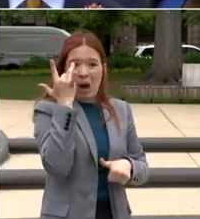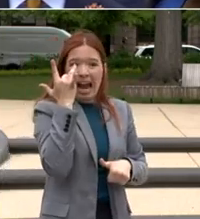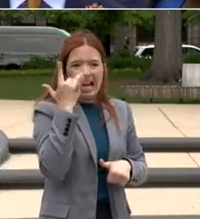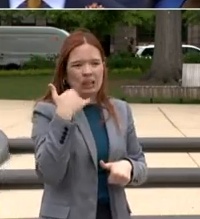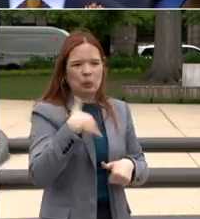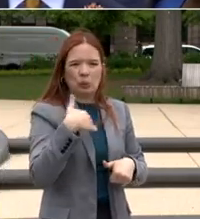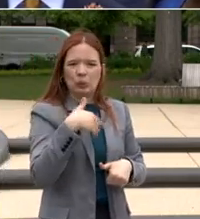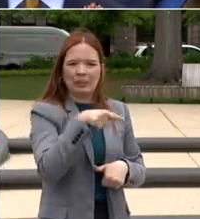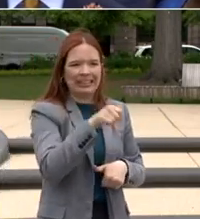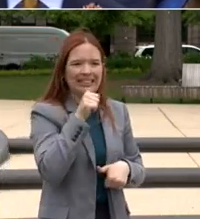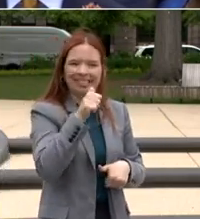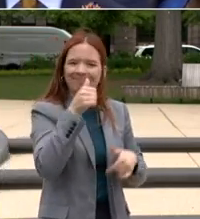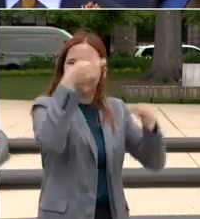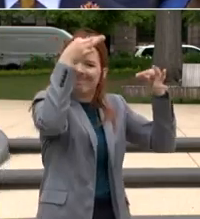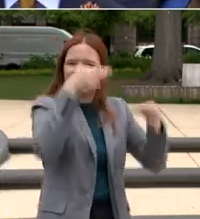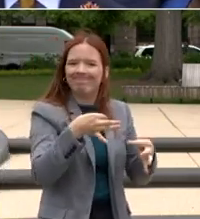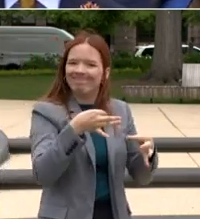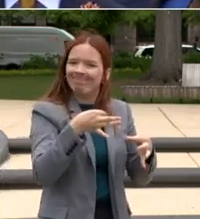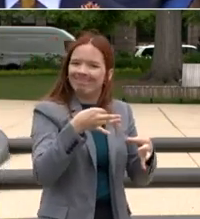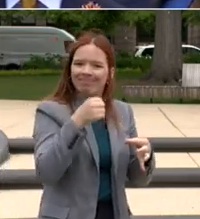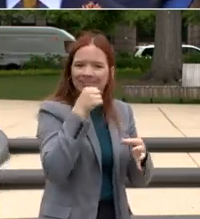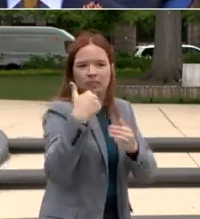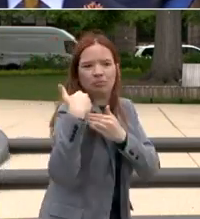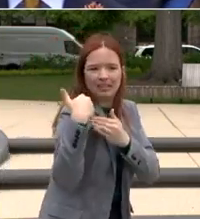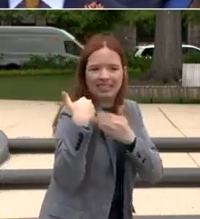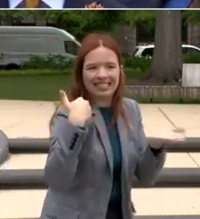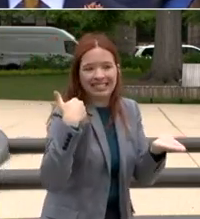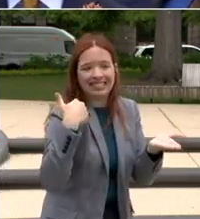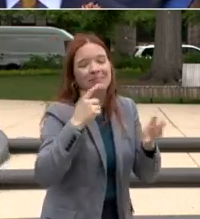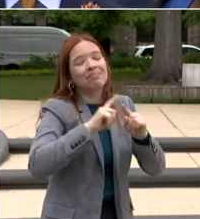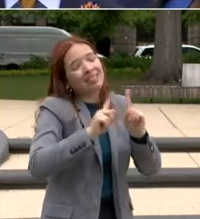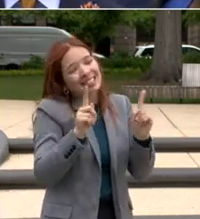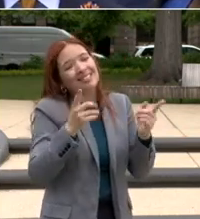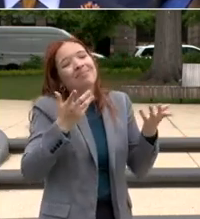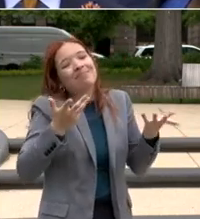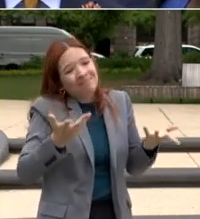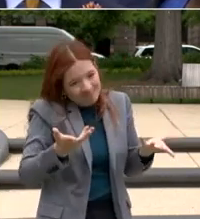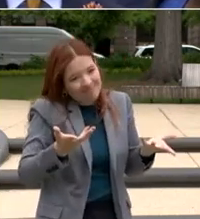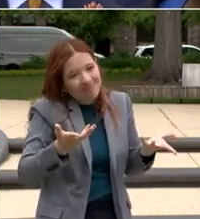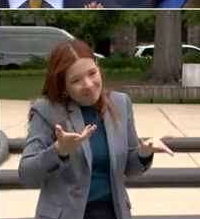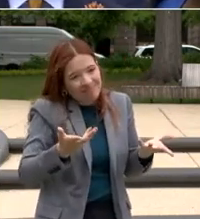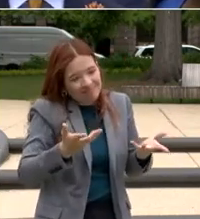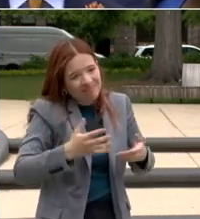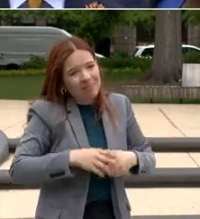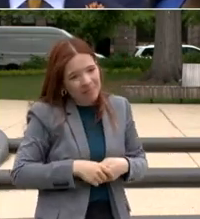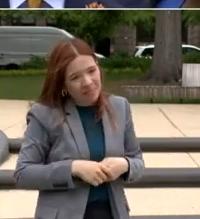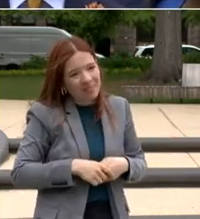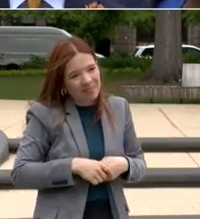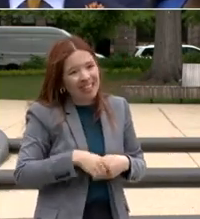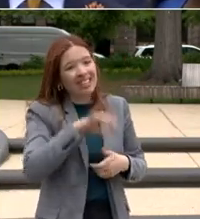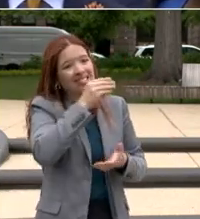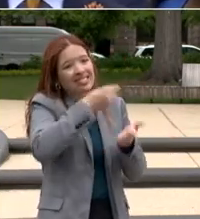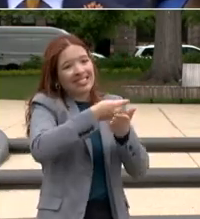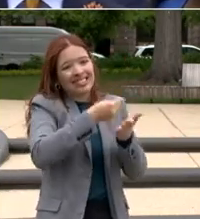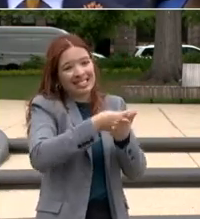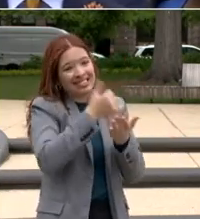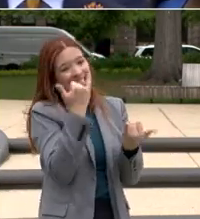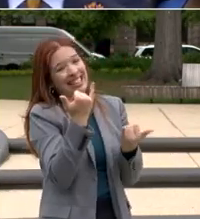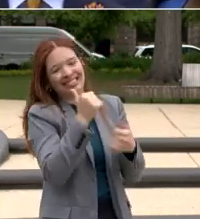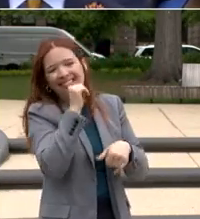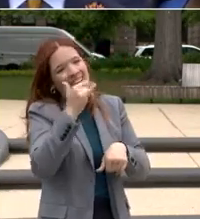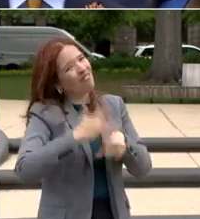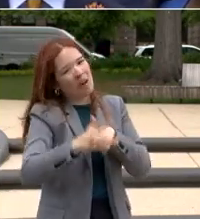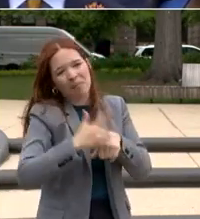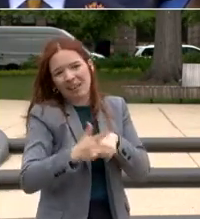decisions. But it happened, and those funds are not available now to be utilized for